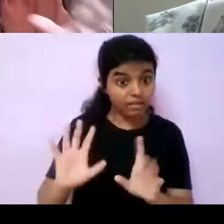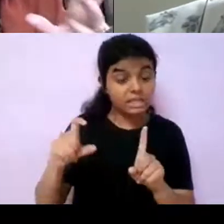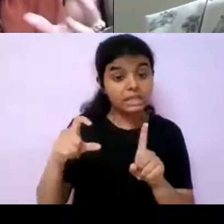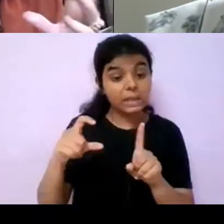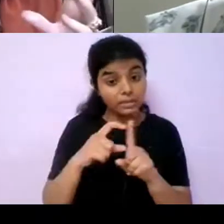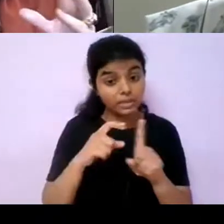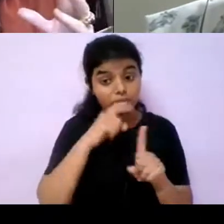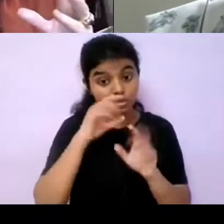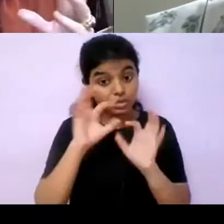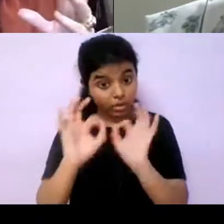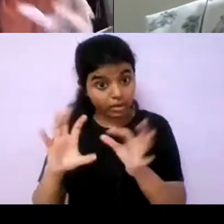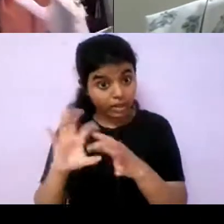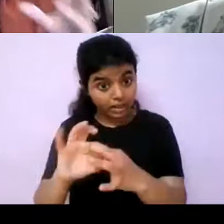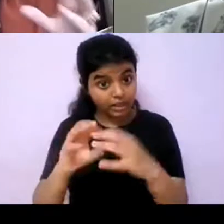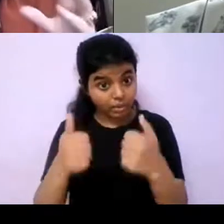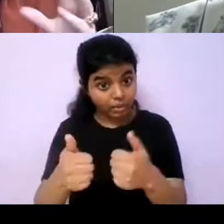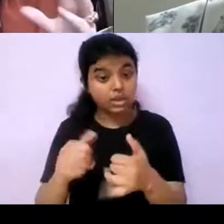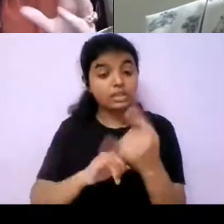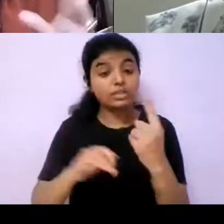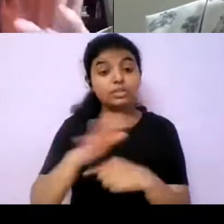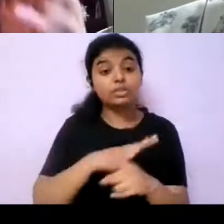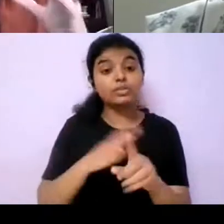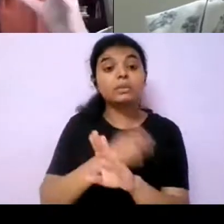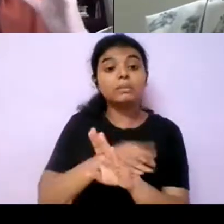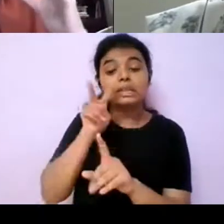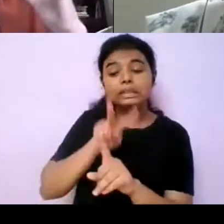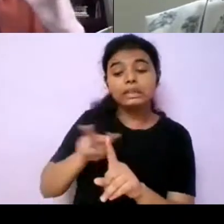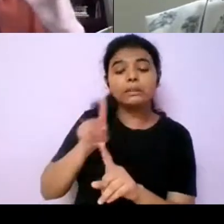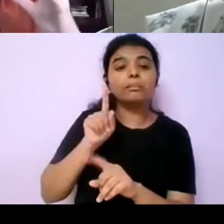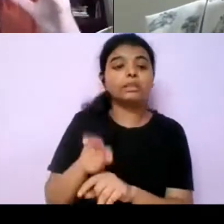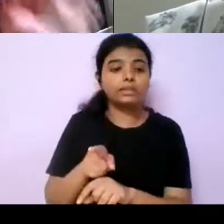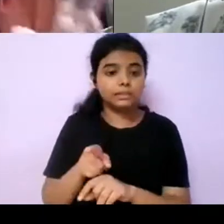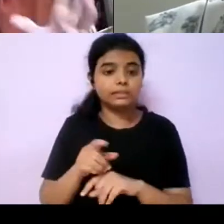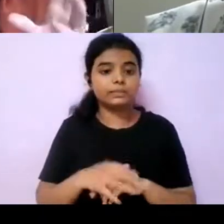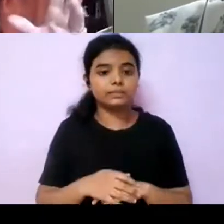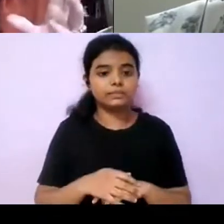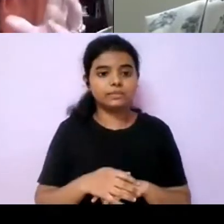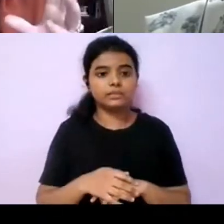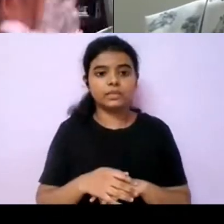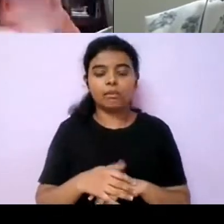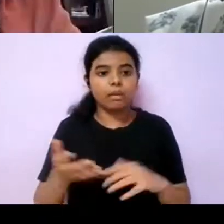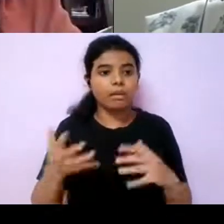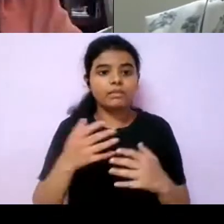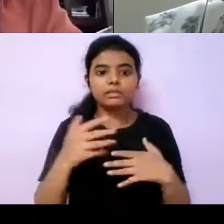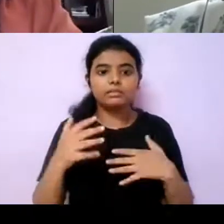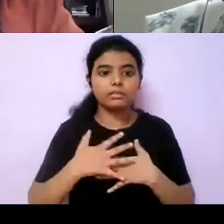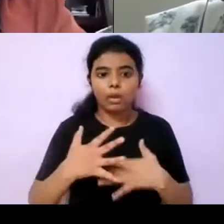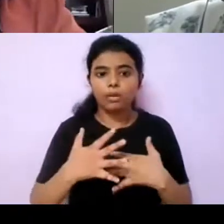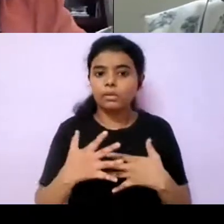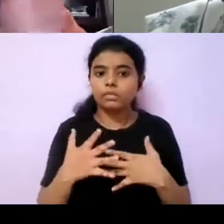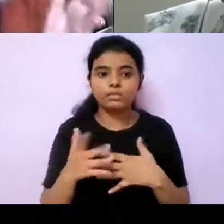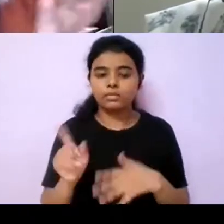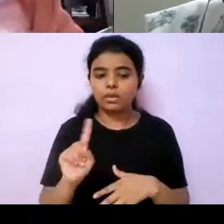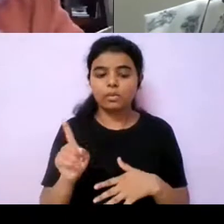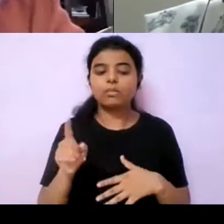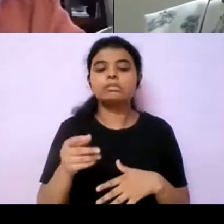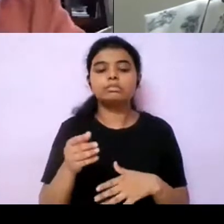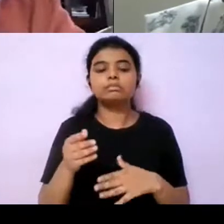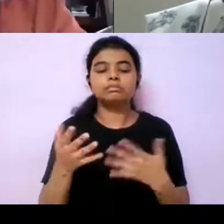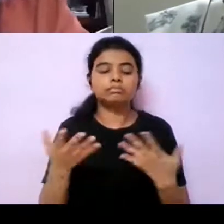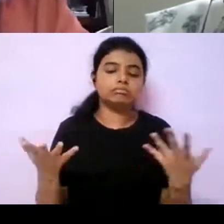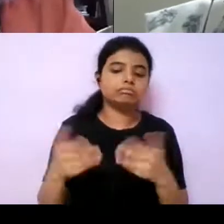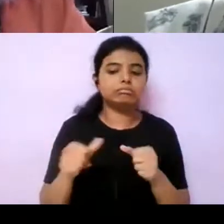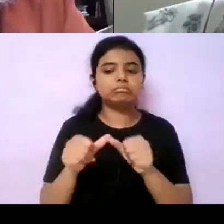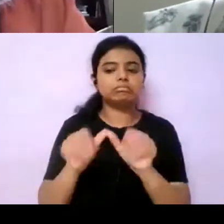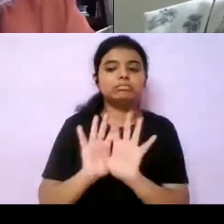that individual, because it may not be, it may just be terribly destructive. So that's my